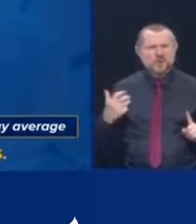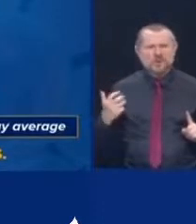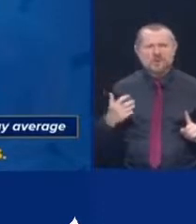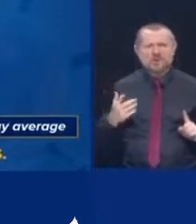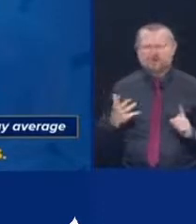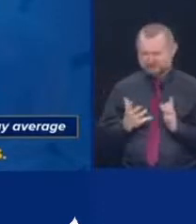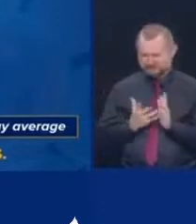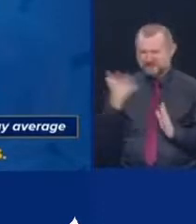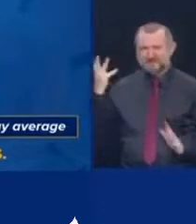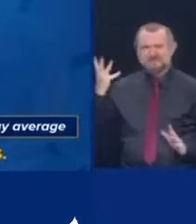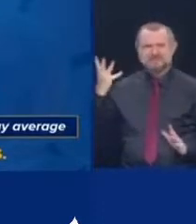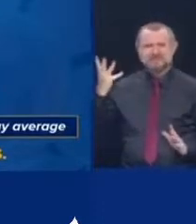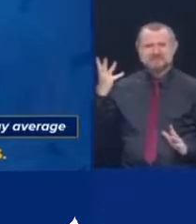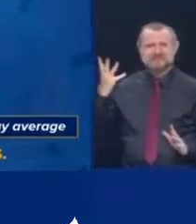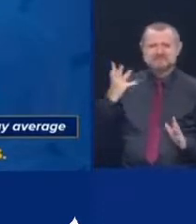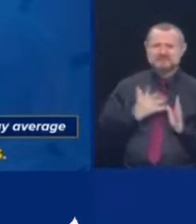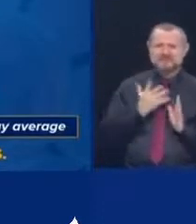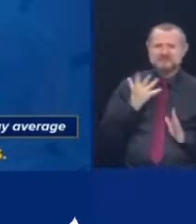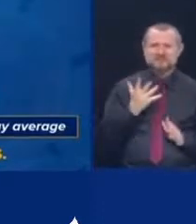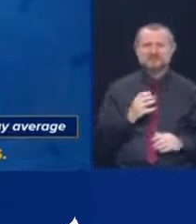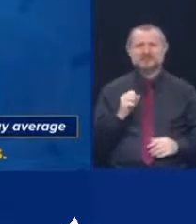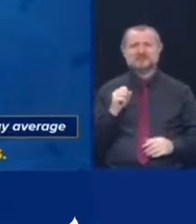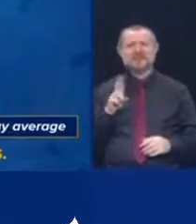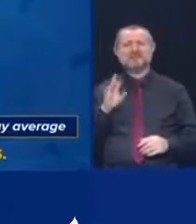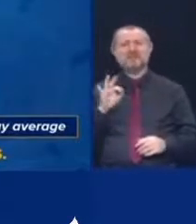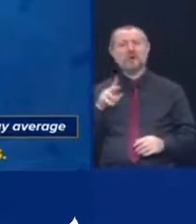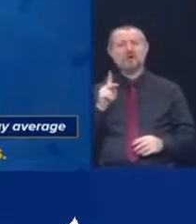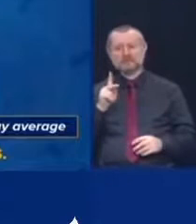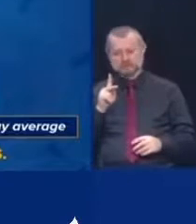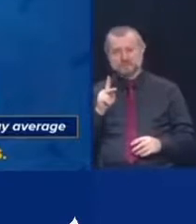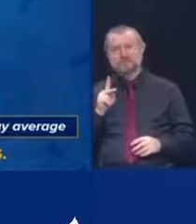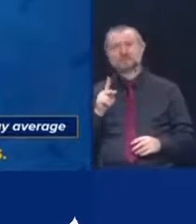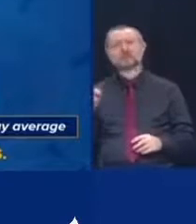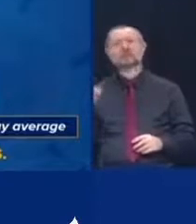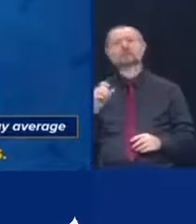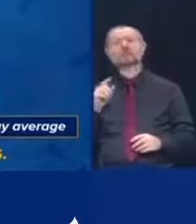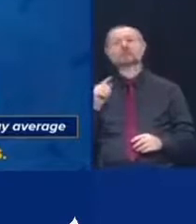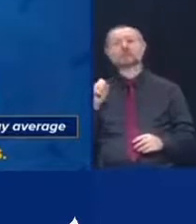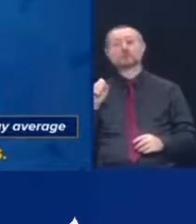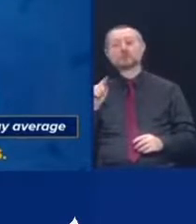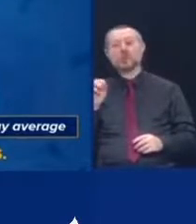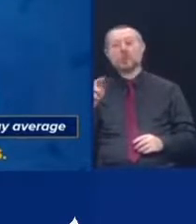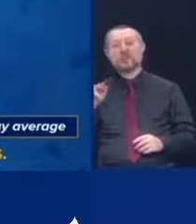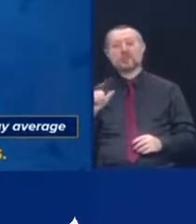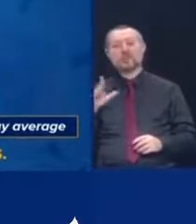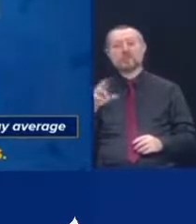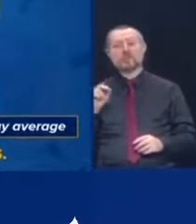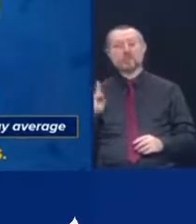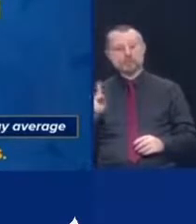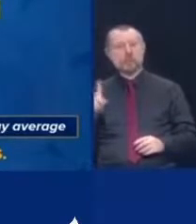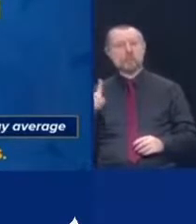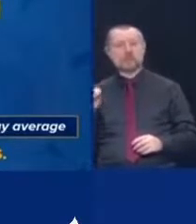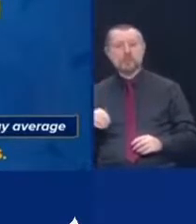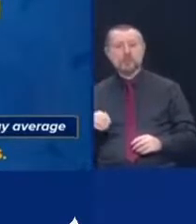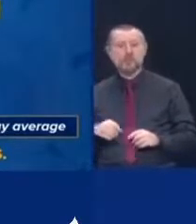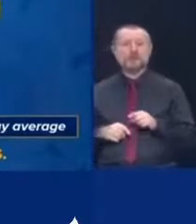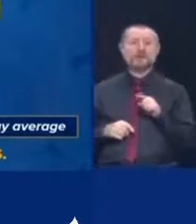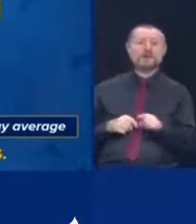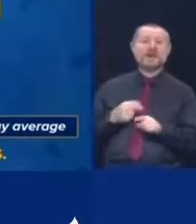Suffolk, you go from 1% in Stony Brook to 5%, 5 times in Hampton